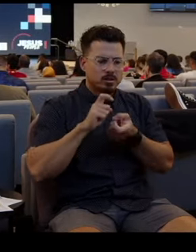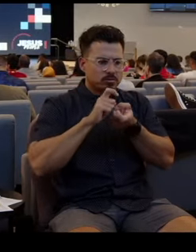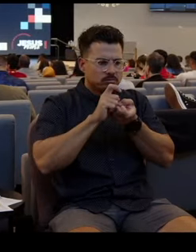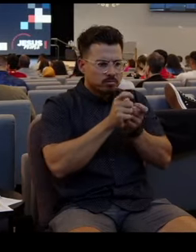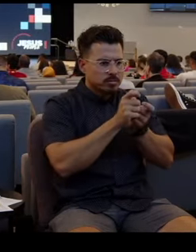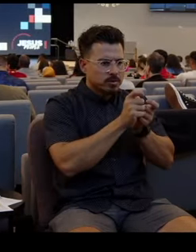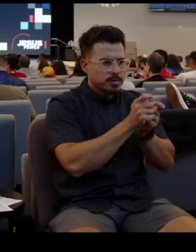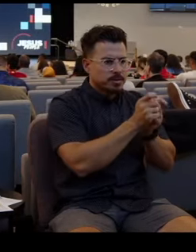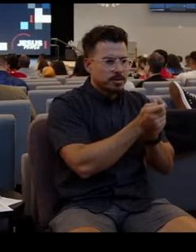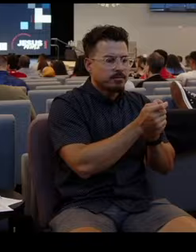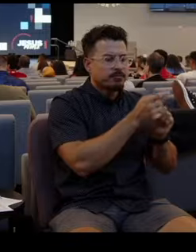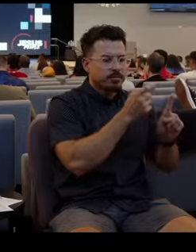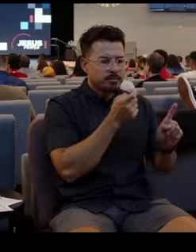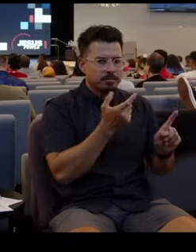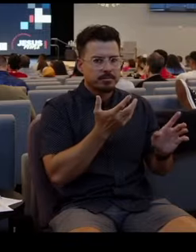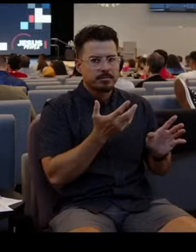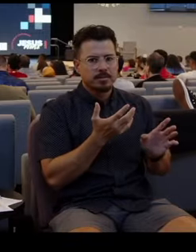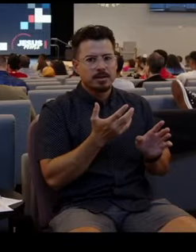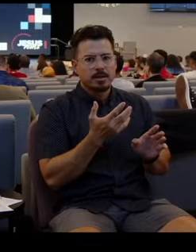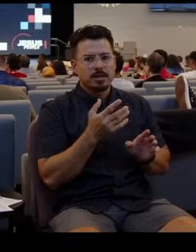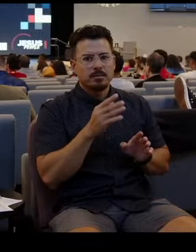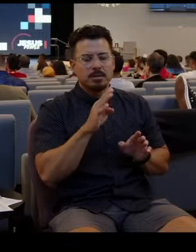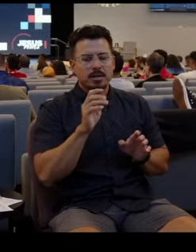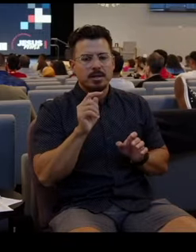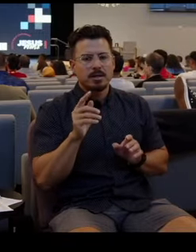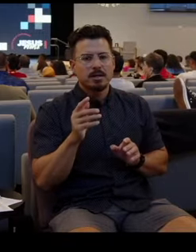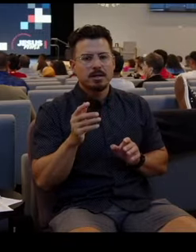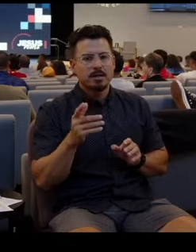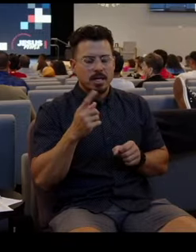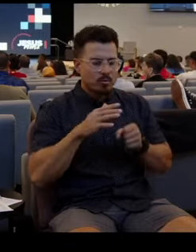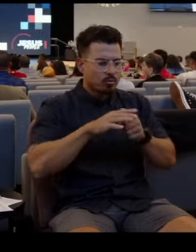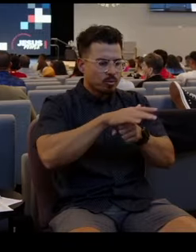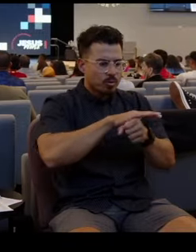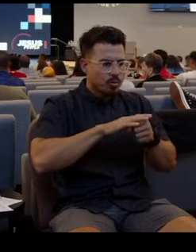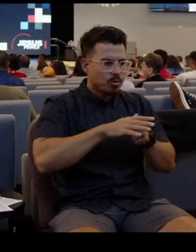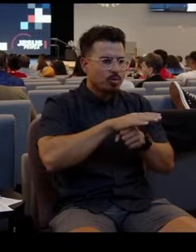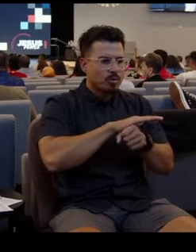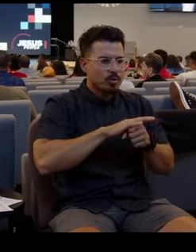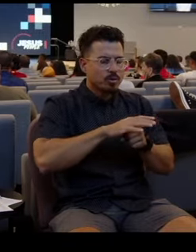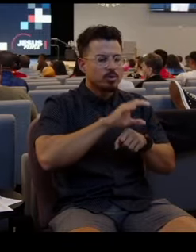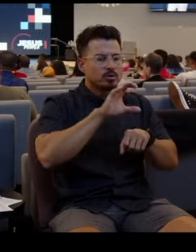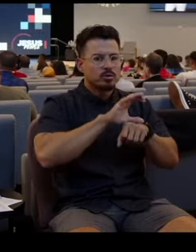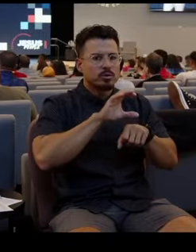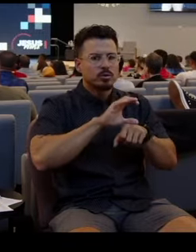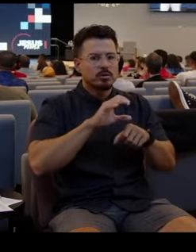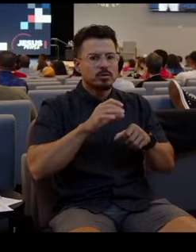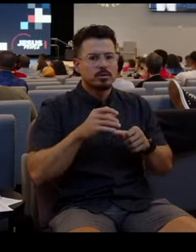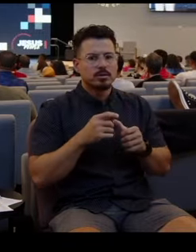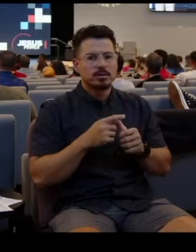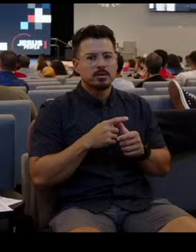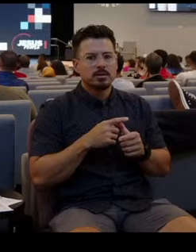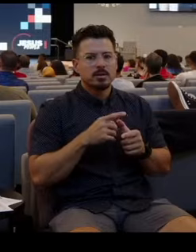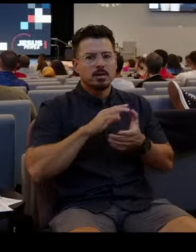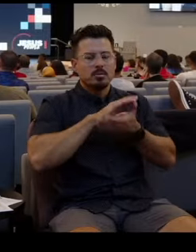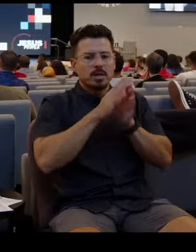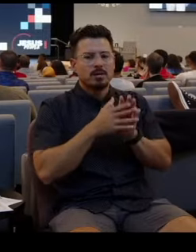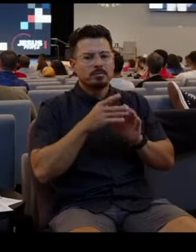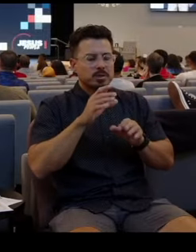shifted from being the thing of local congregations to Christian venture capitalists.